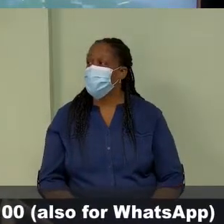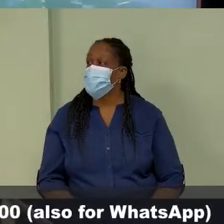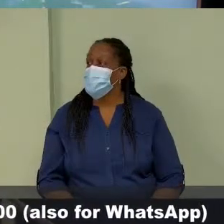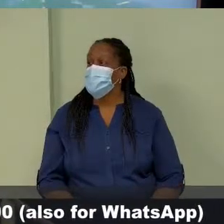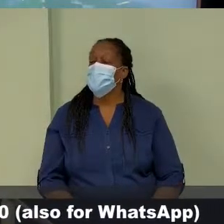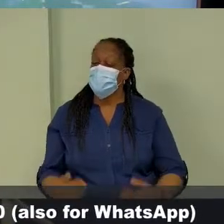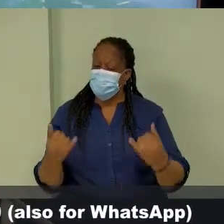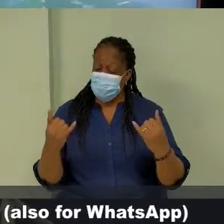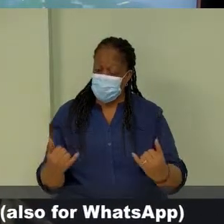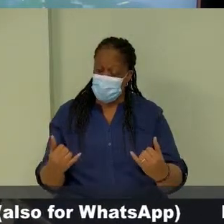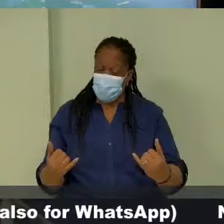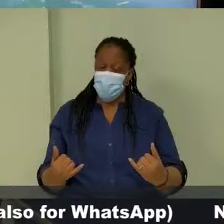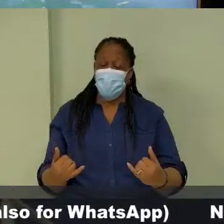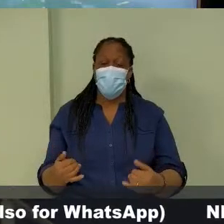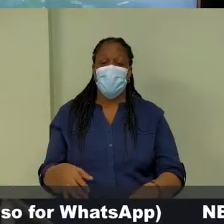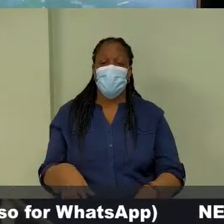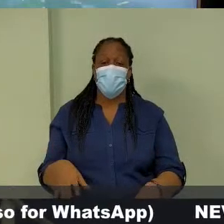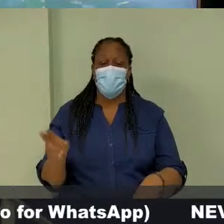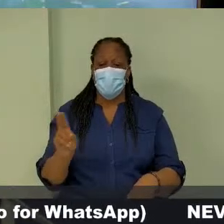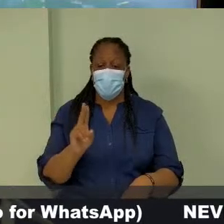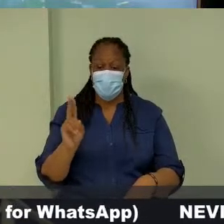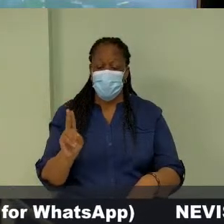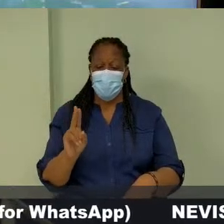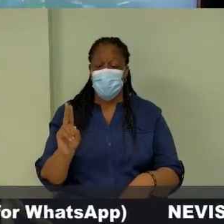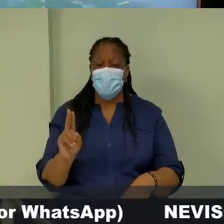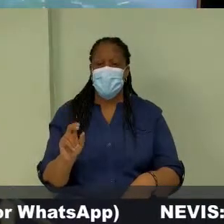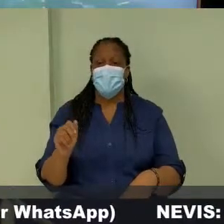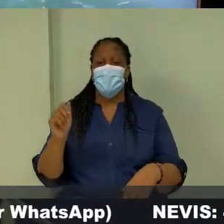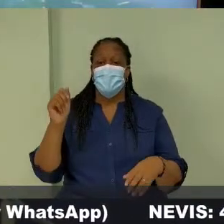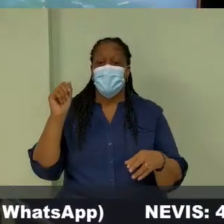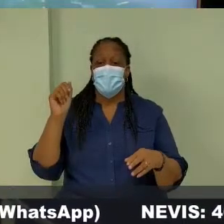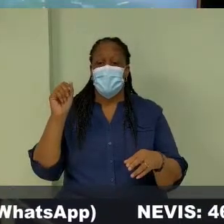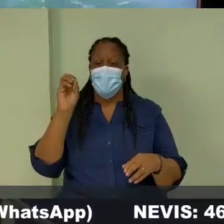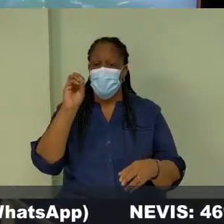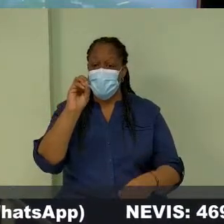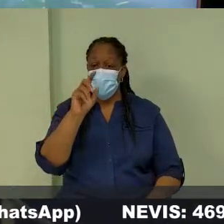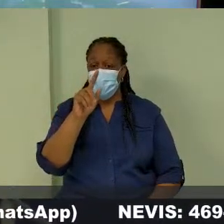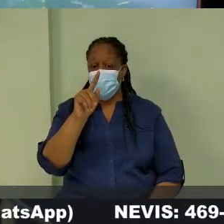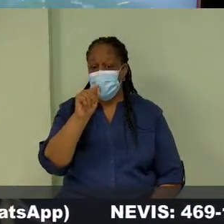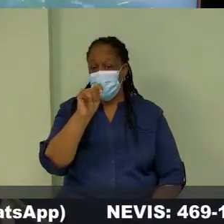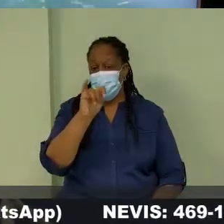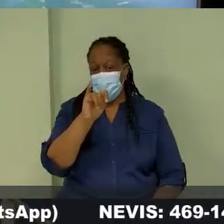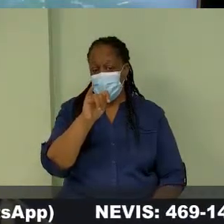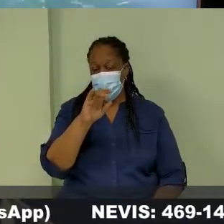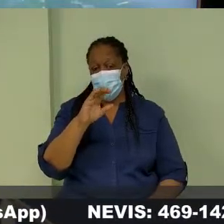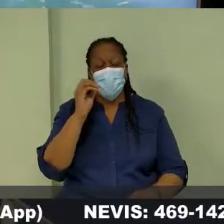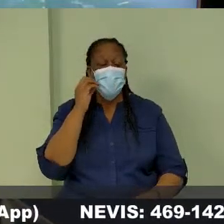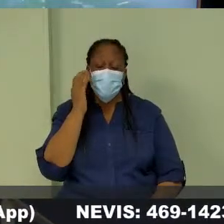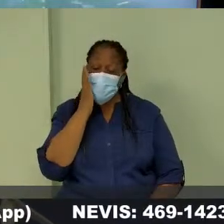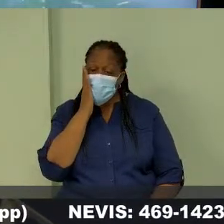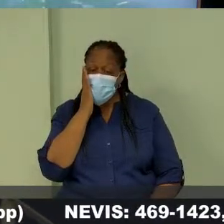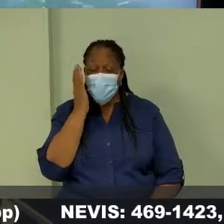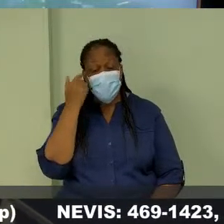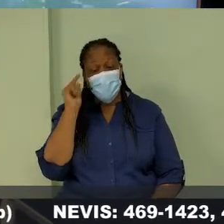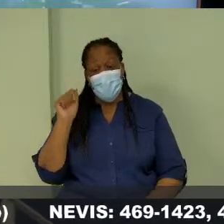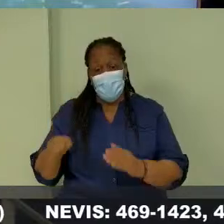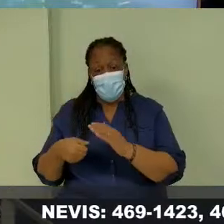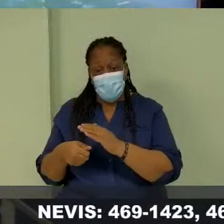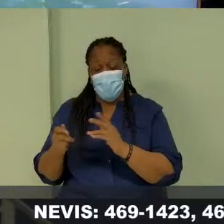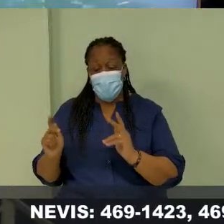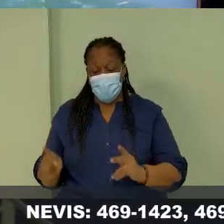and Potworks. All right, and so each of these establishments, you know, have their, you